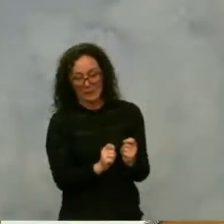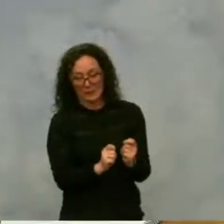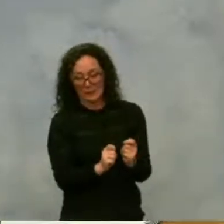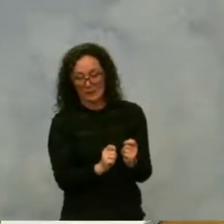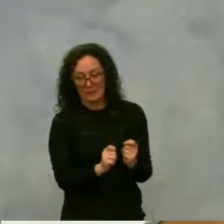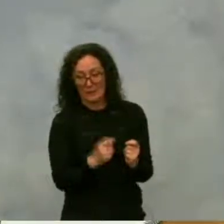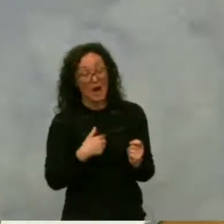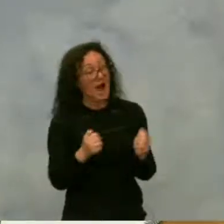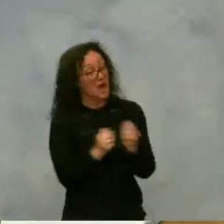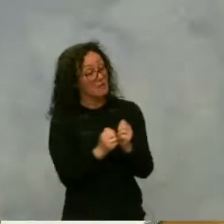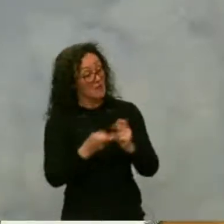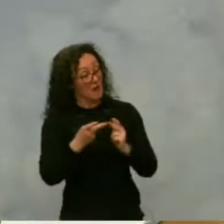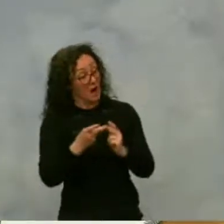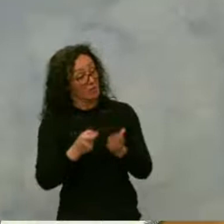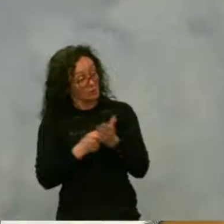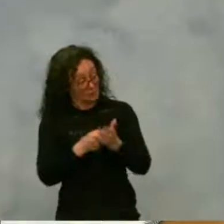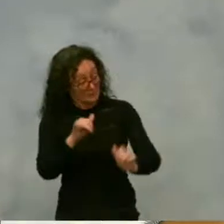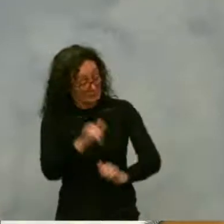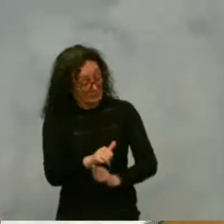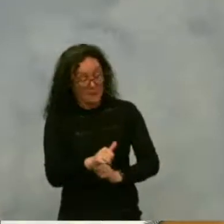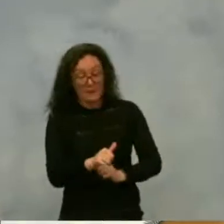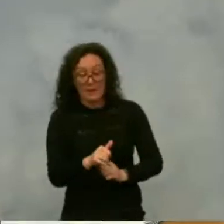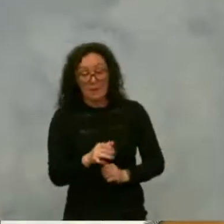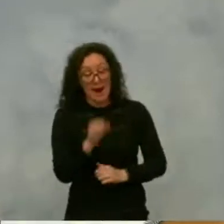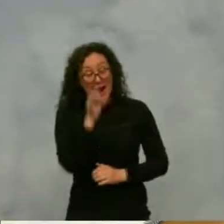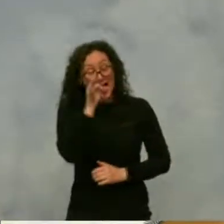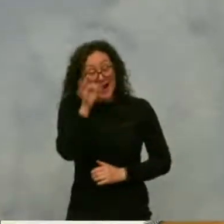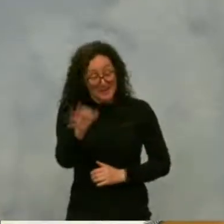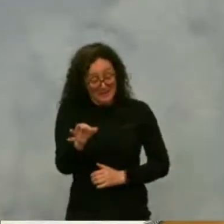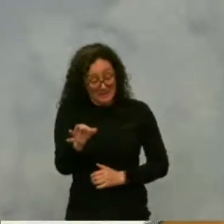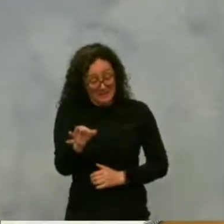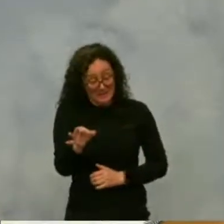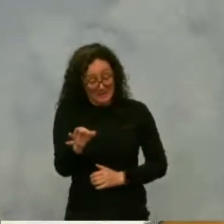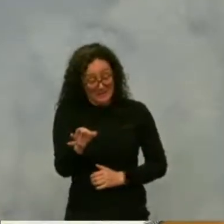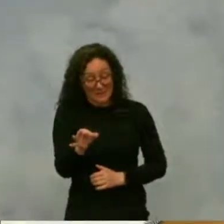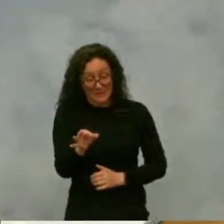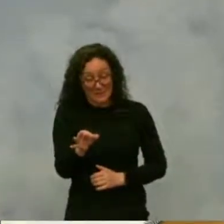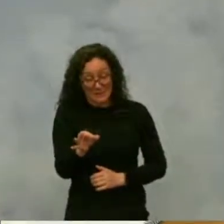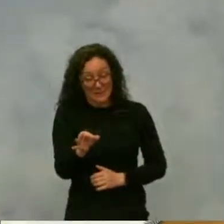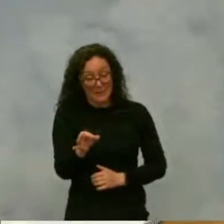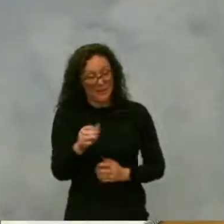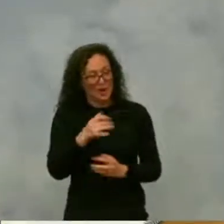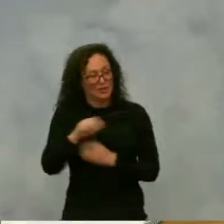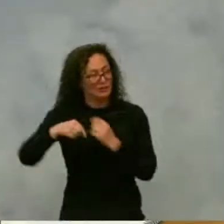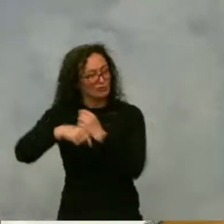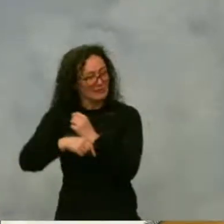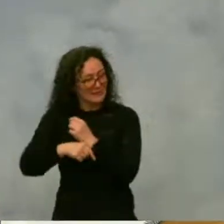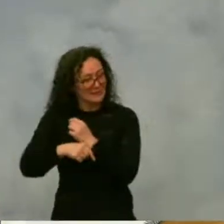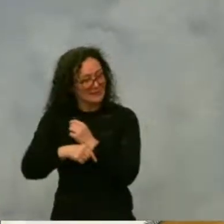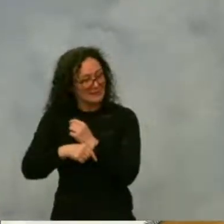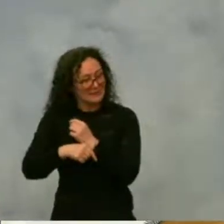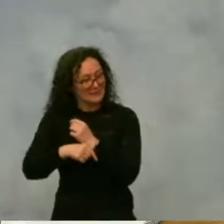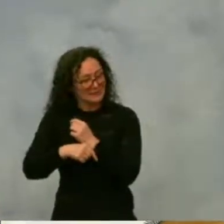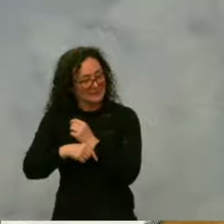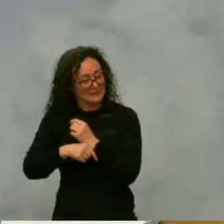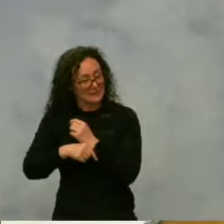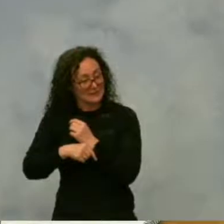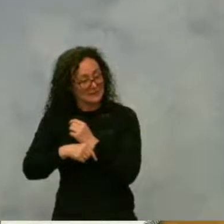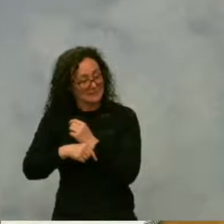other recommendations at the moment, but ask that the sundry debt figure,